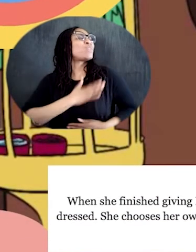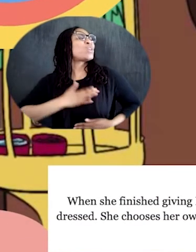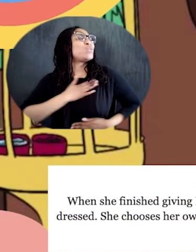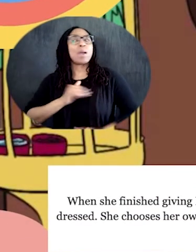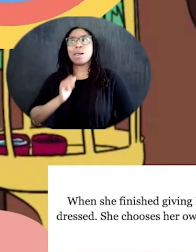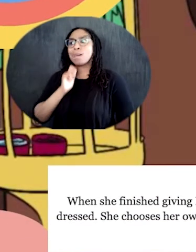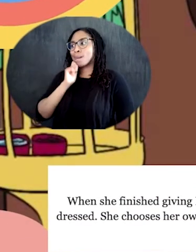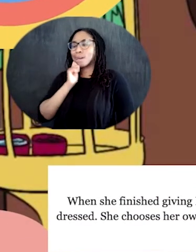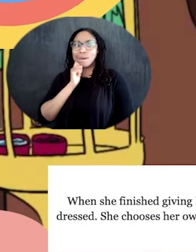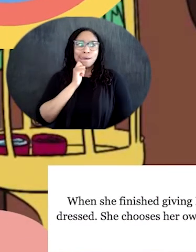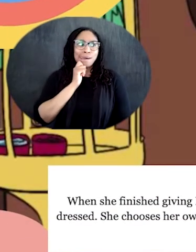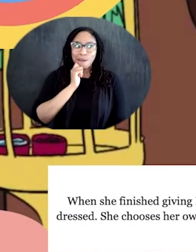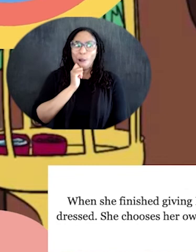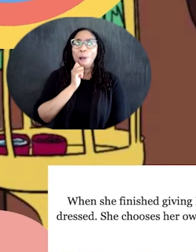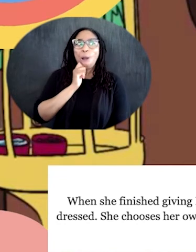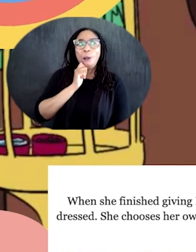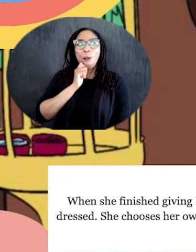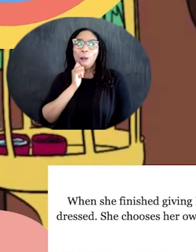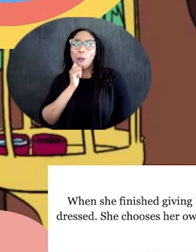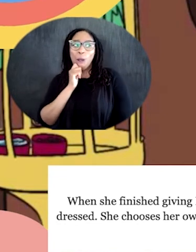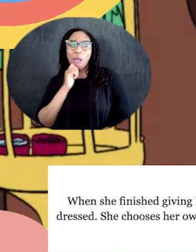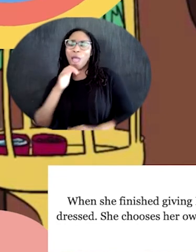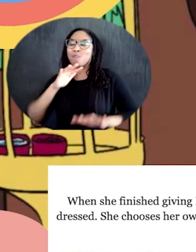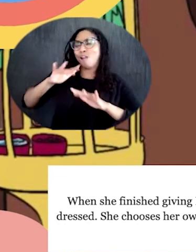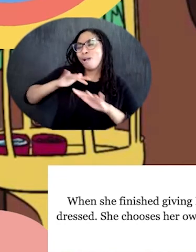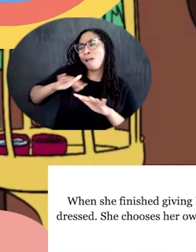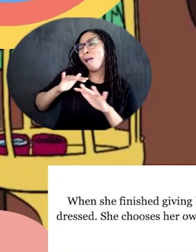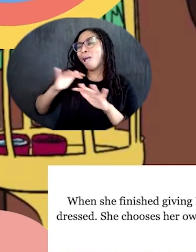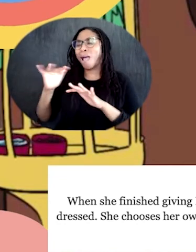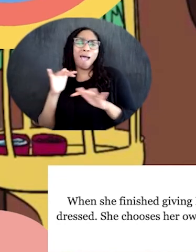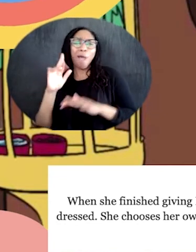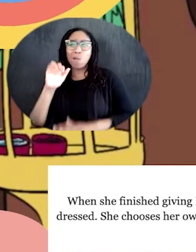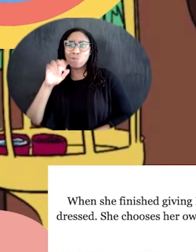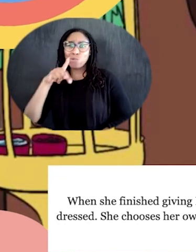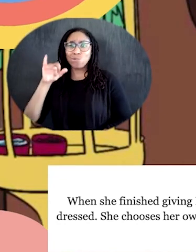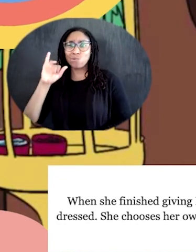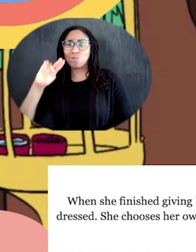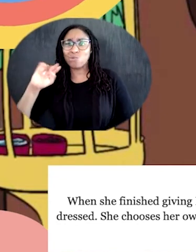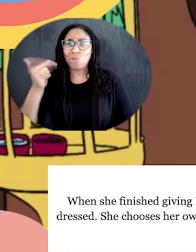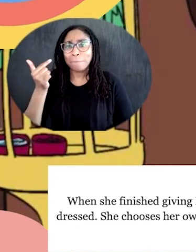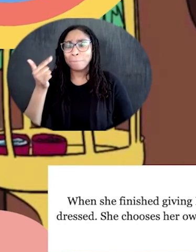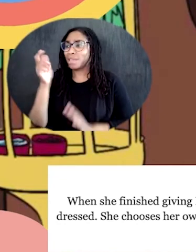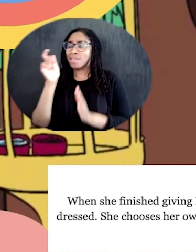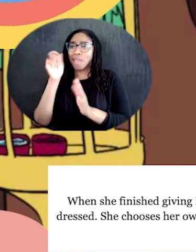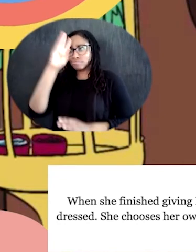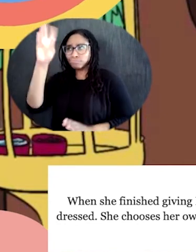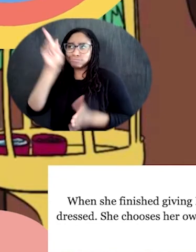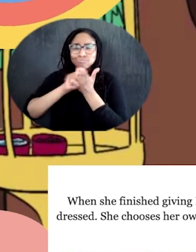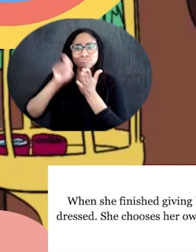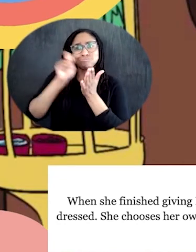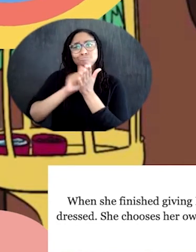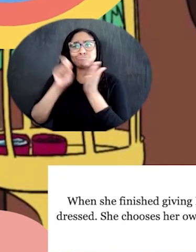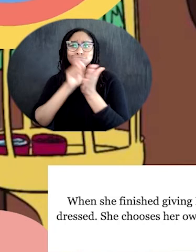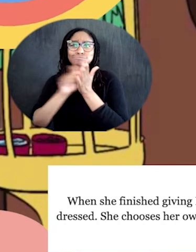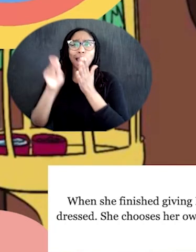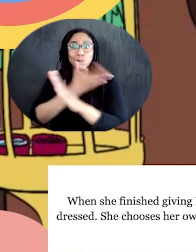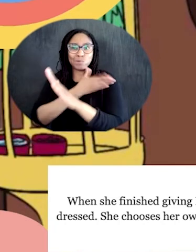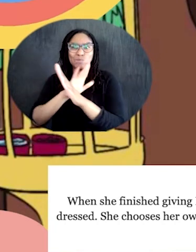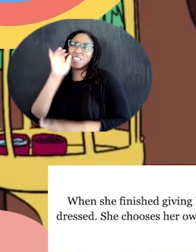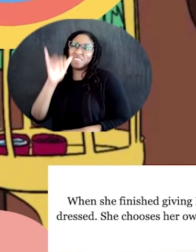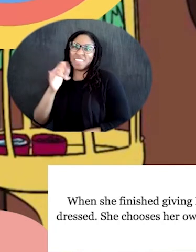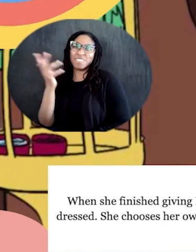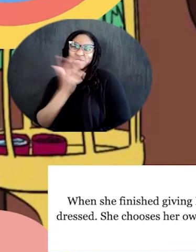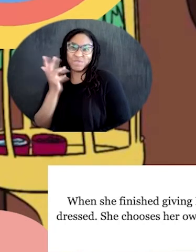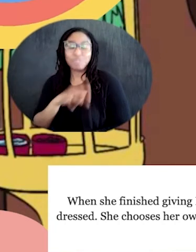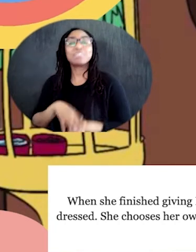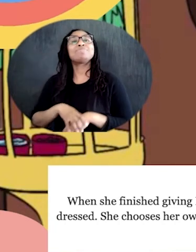Writing lyrics and rapping is what she chose as her hobby. When she finished giving Paris her water and food, she continues to rap to one